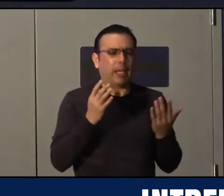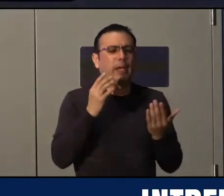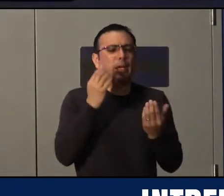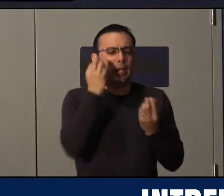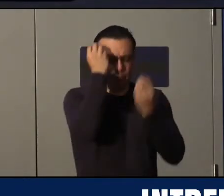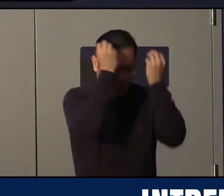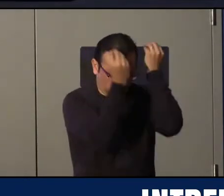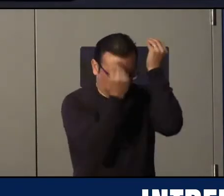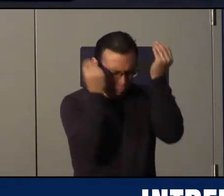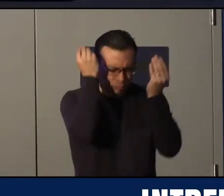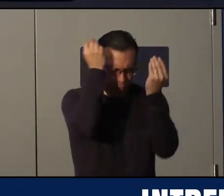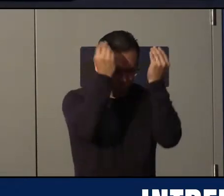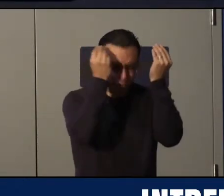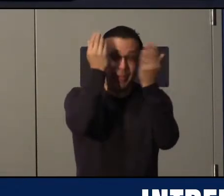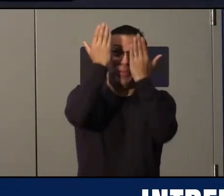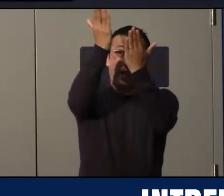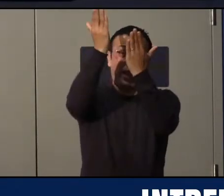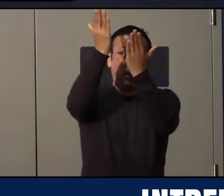Earth?